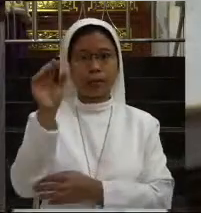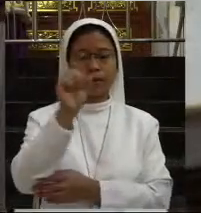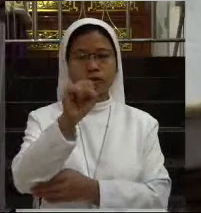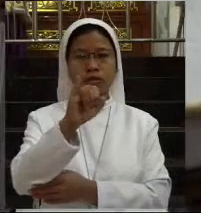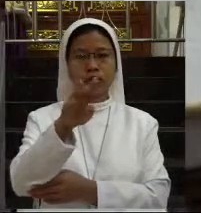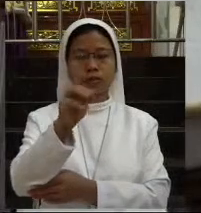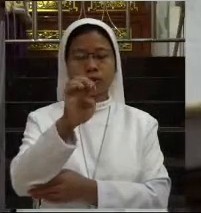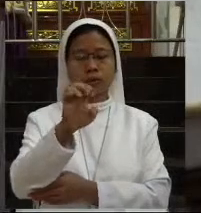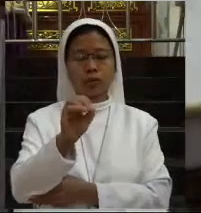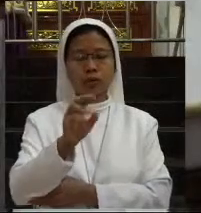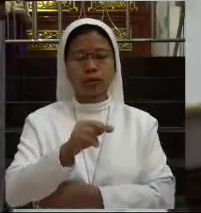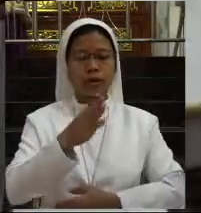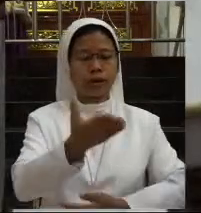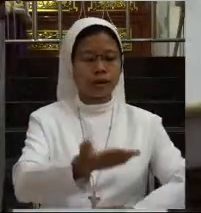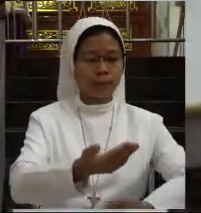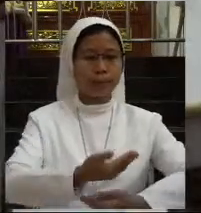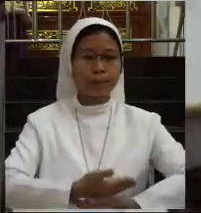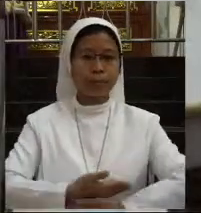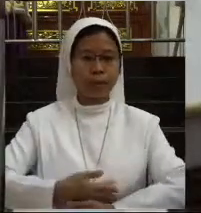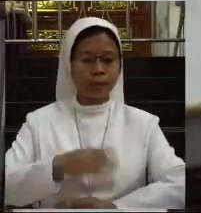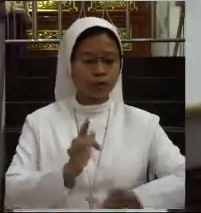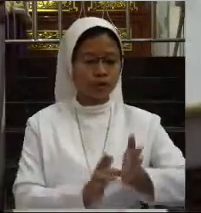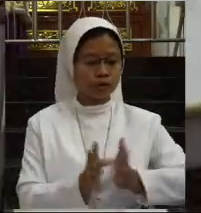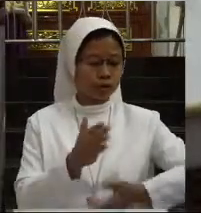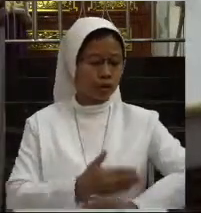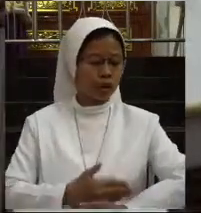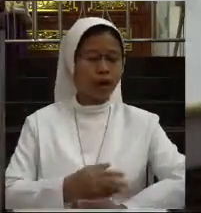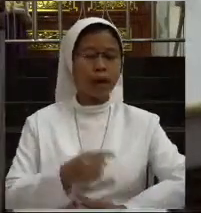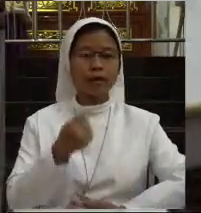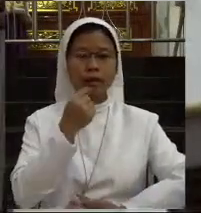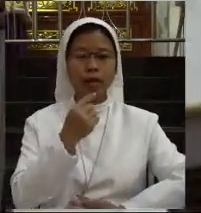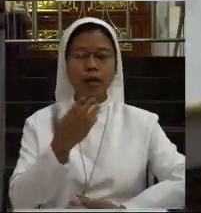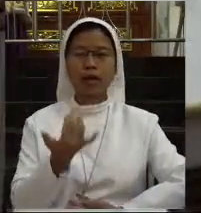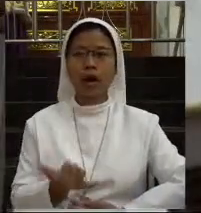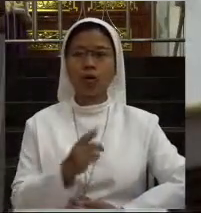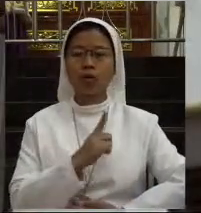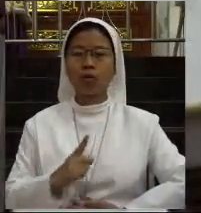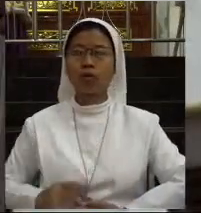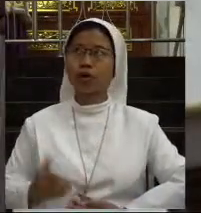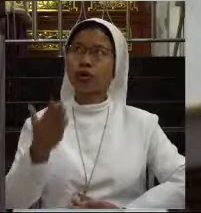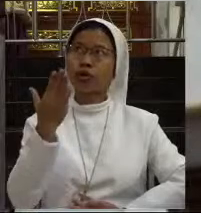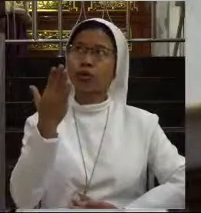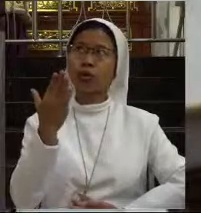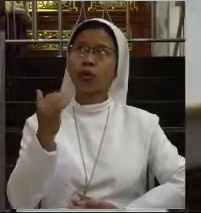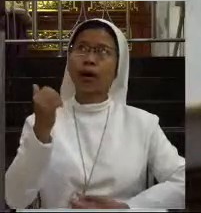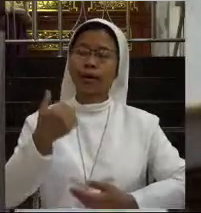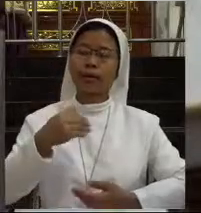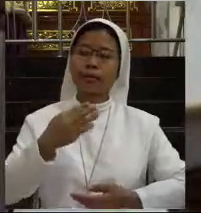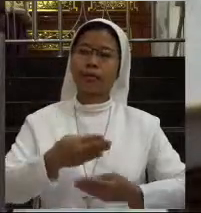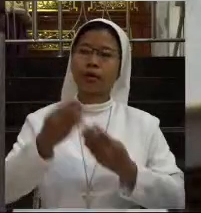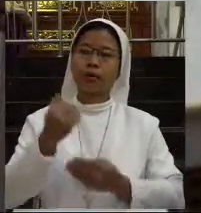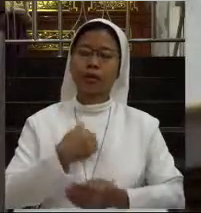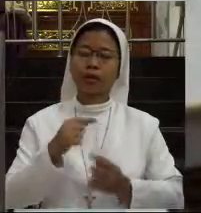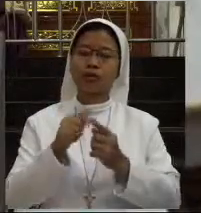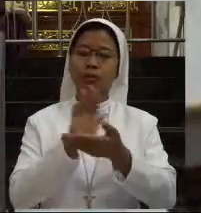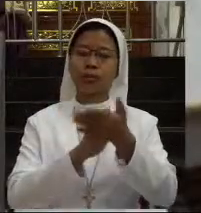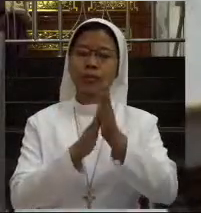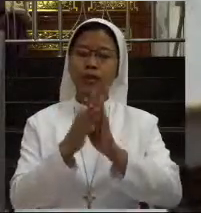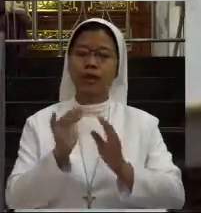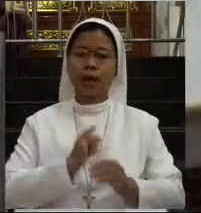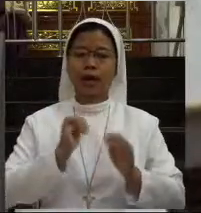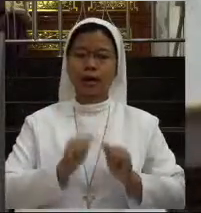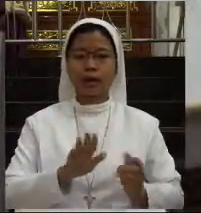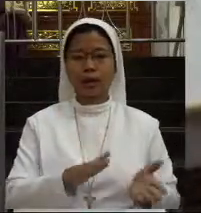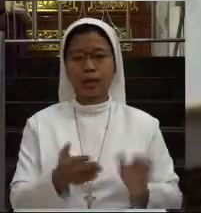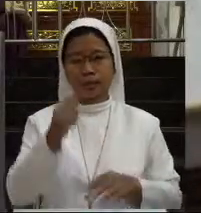God, saying, "Lord, now let your servant go in peace. Your word has been fulfilled.